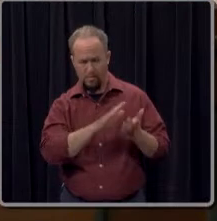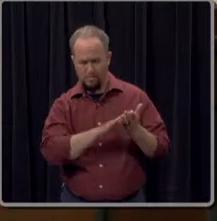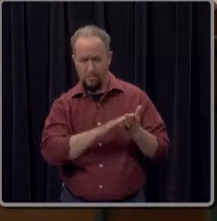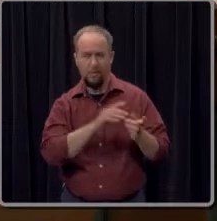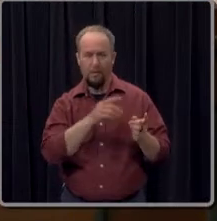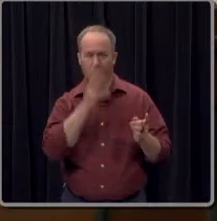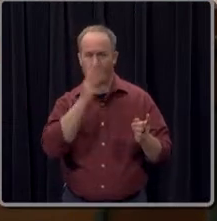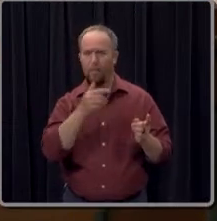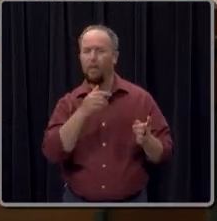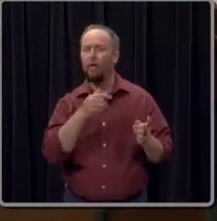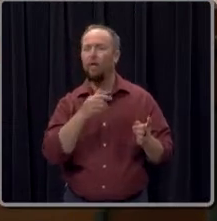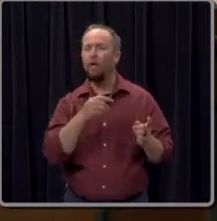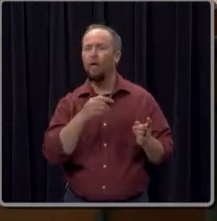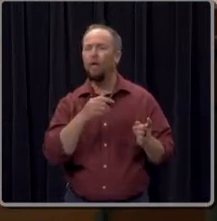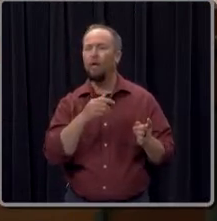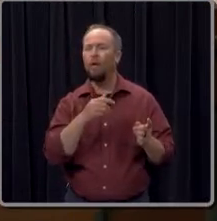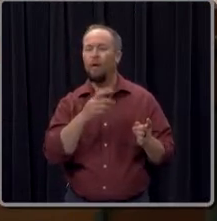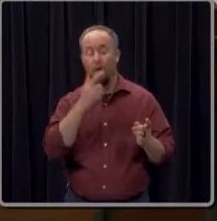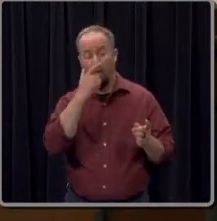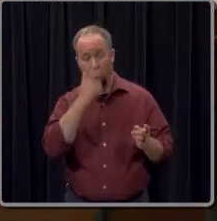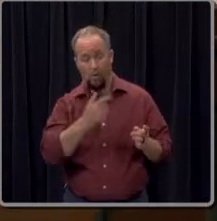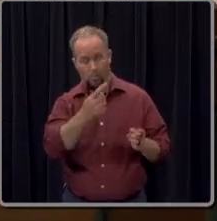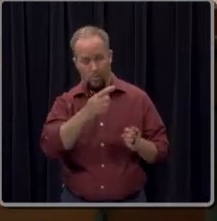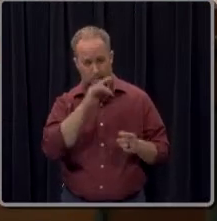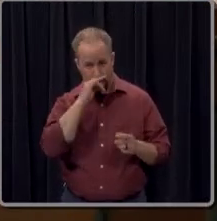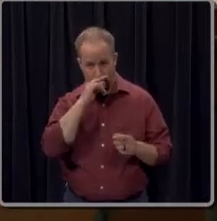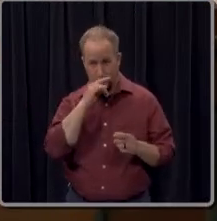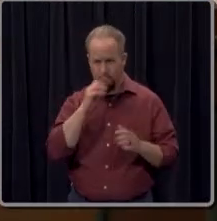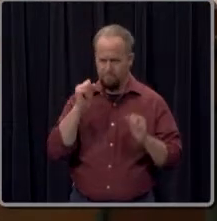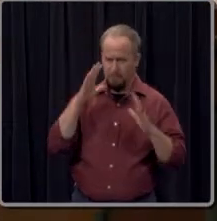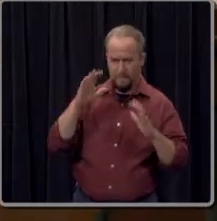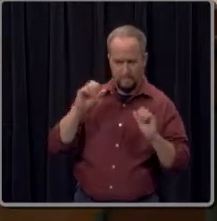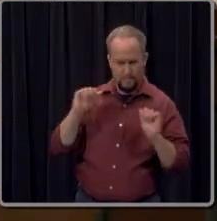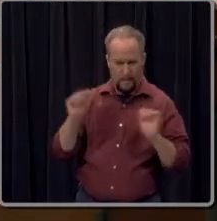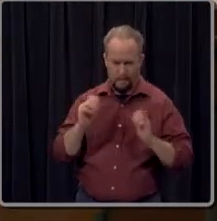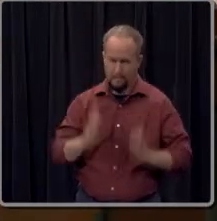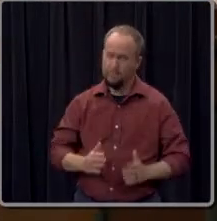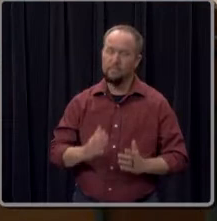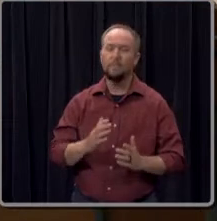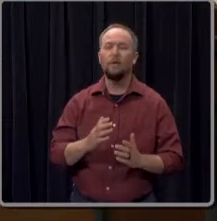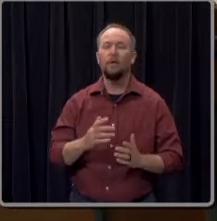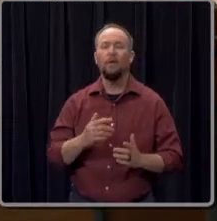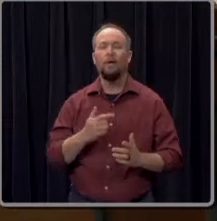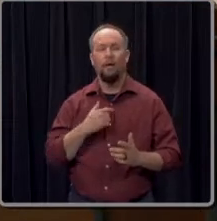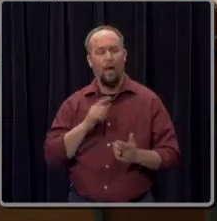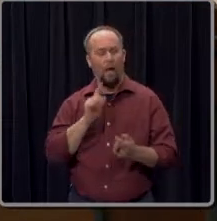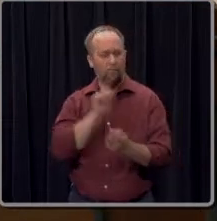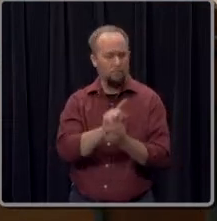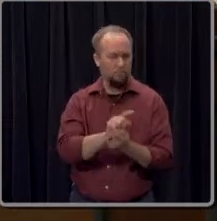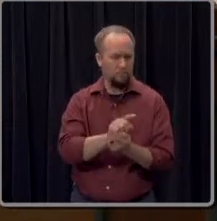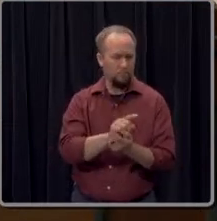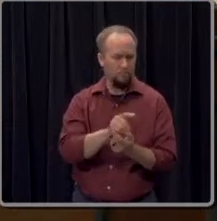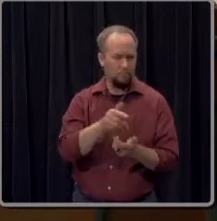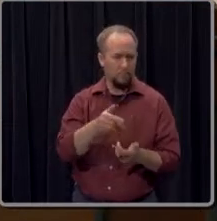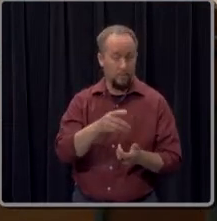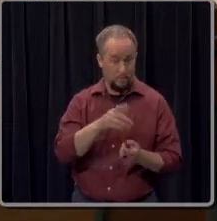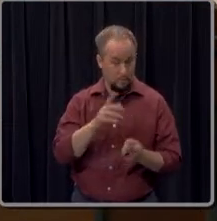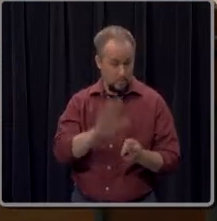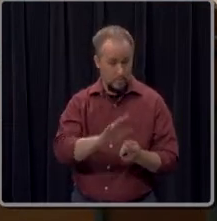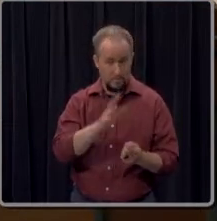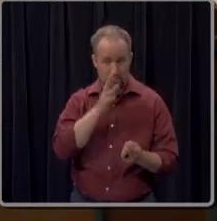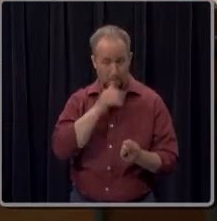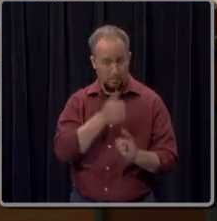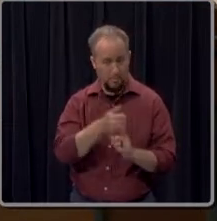So I watched a kid, amazing athlete, and I went up and introduced myself. And turns out his mom was a